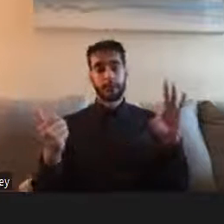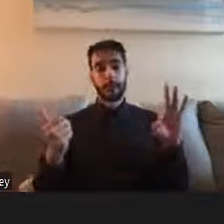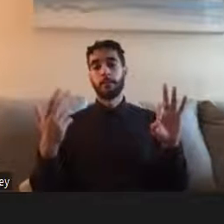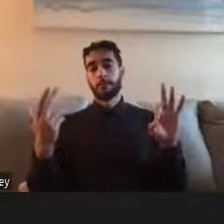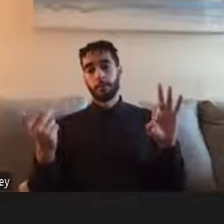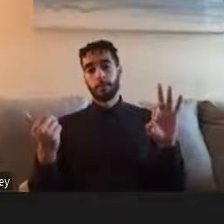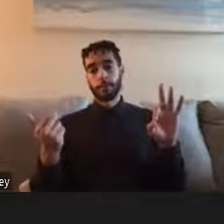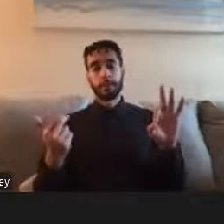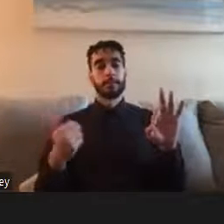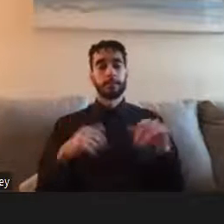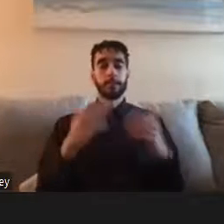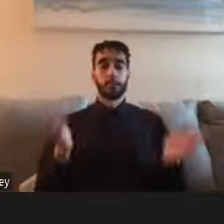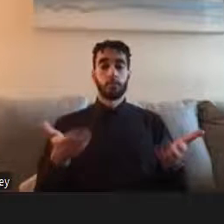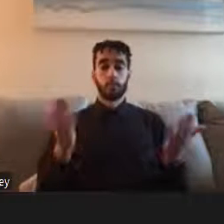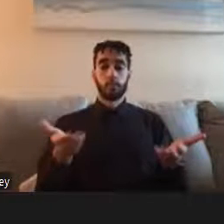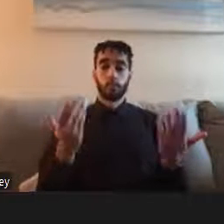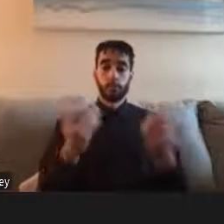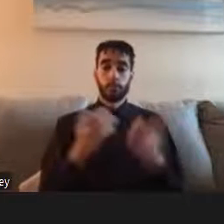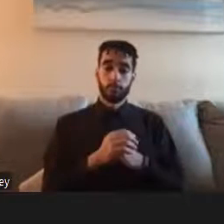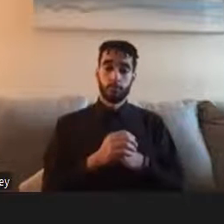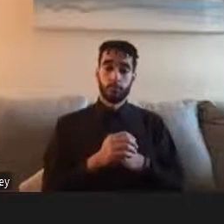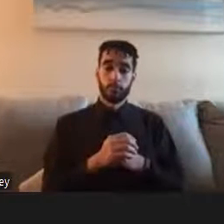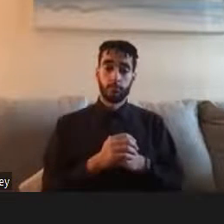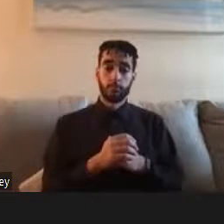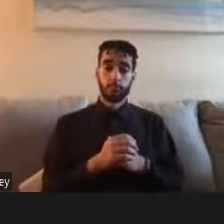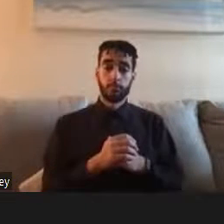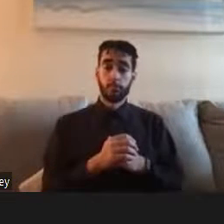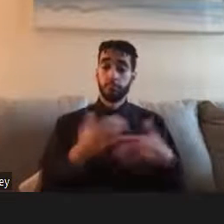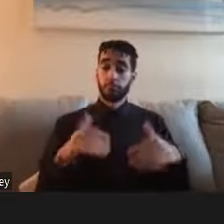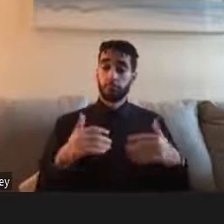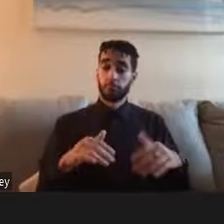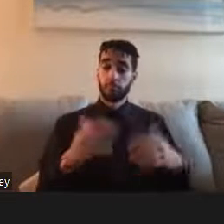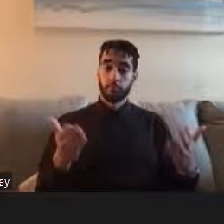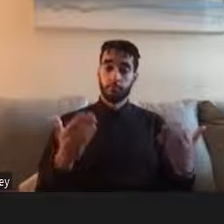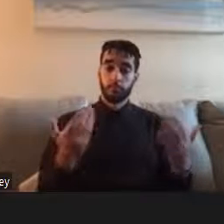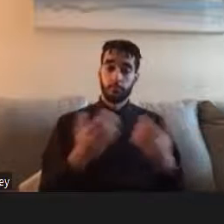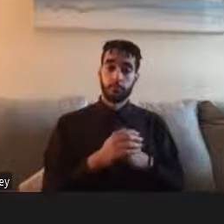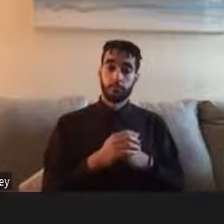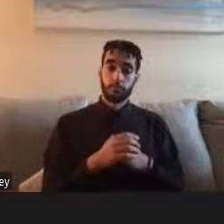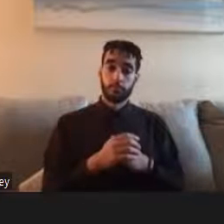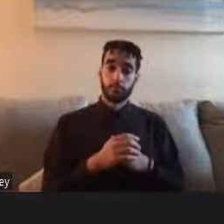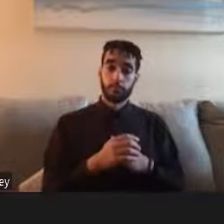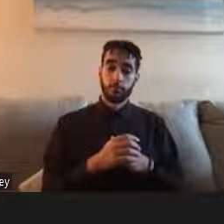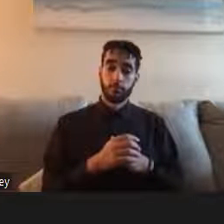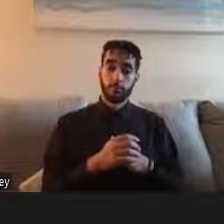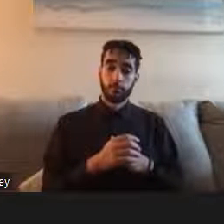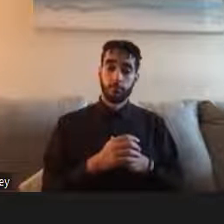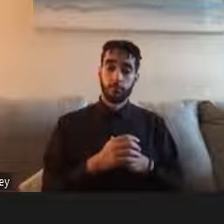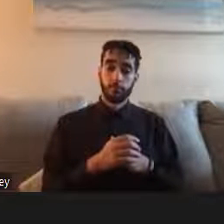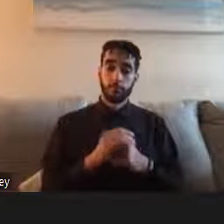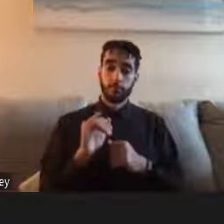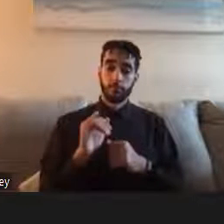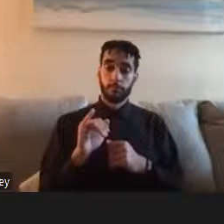advisory committee membership present today. So may I have a motion from one